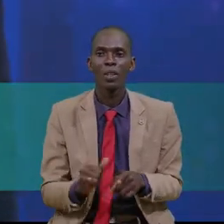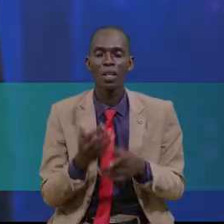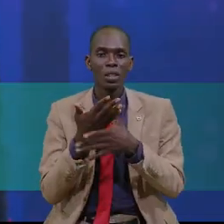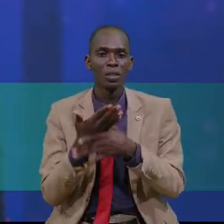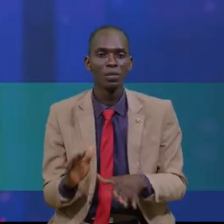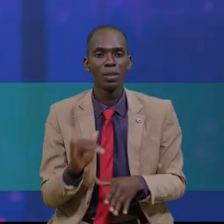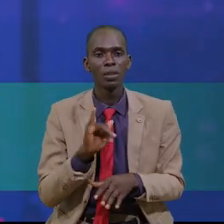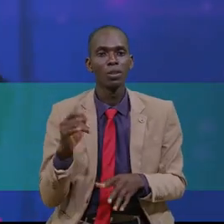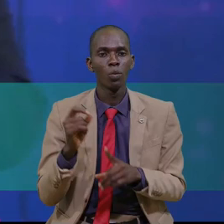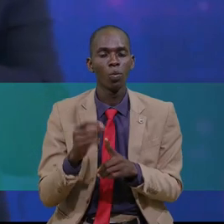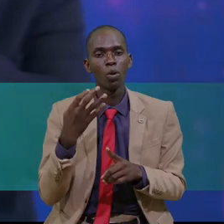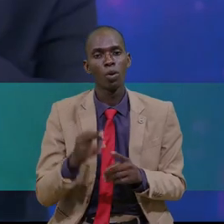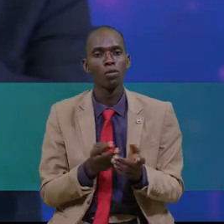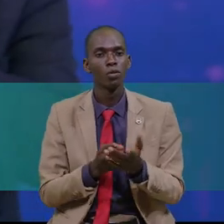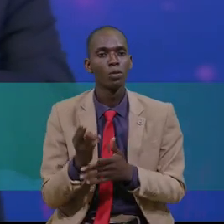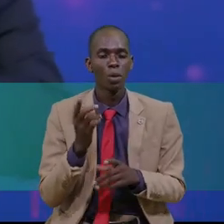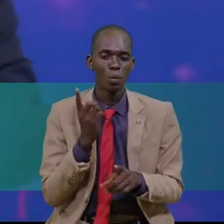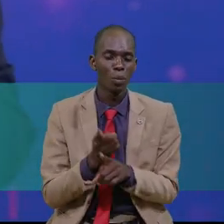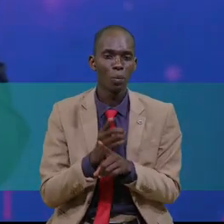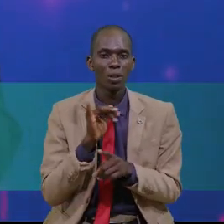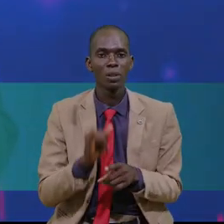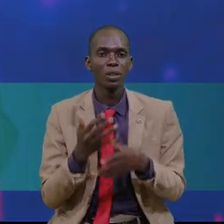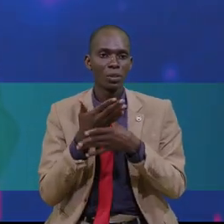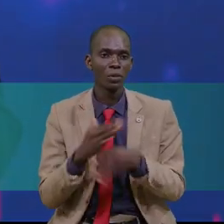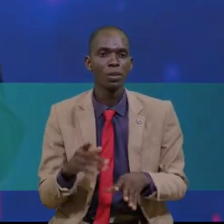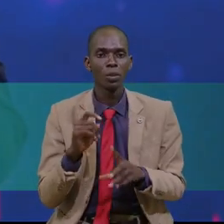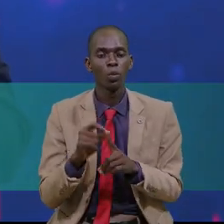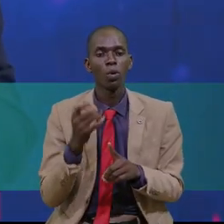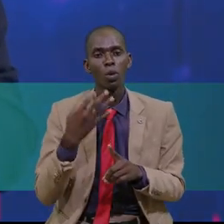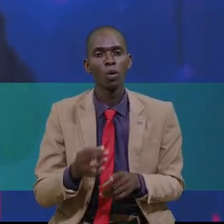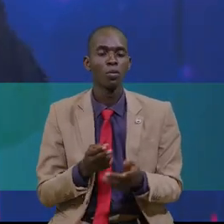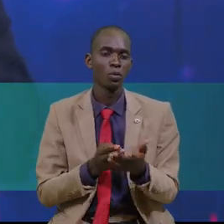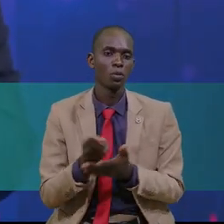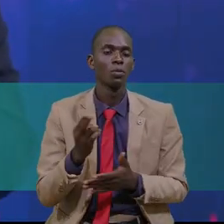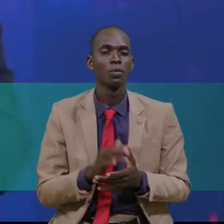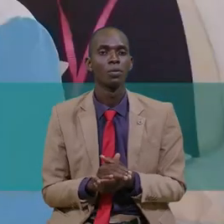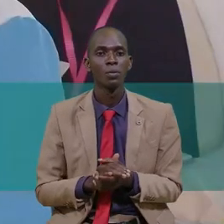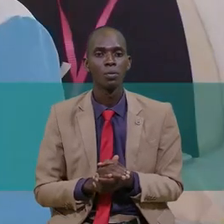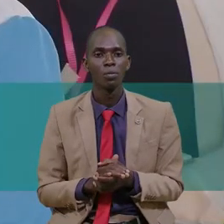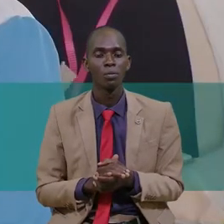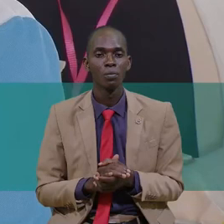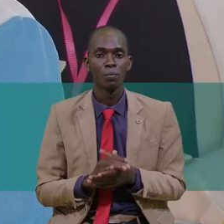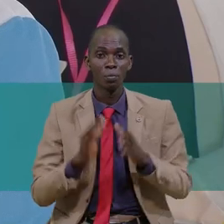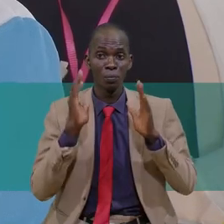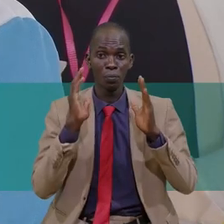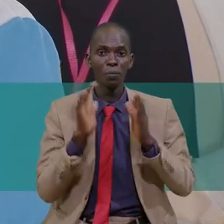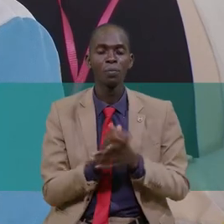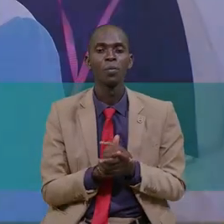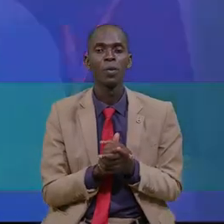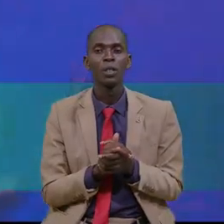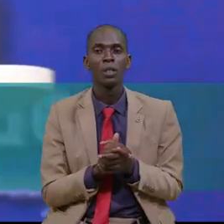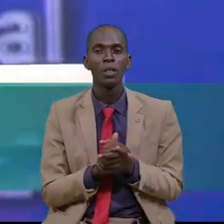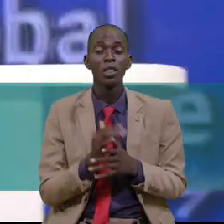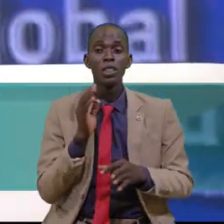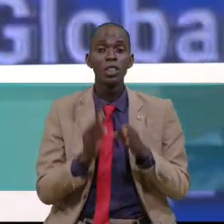word of truth. Rightly dividing the word of truth. Look up here. You know, if you're